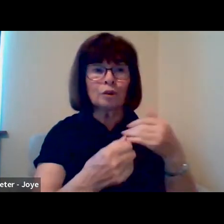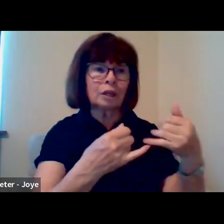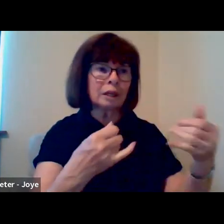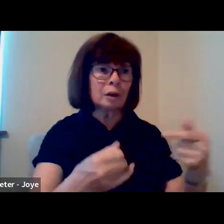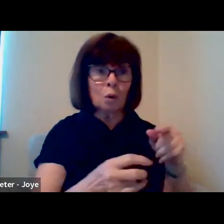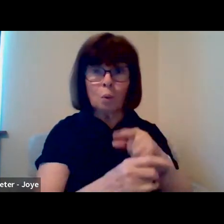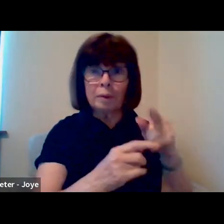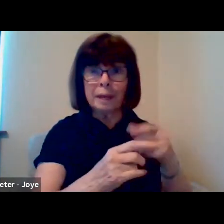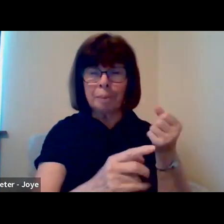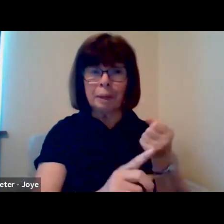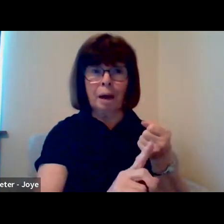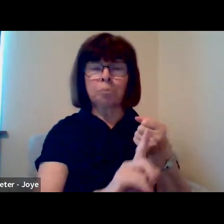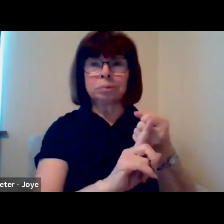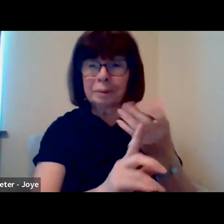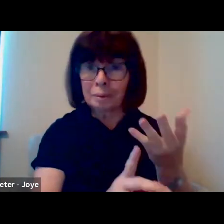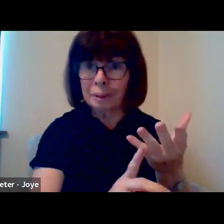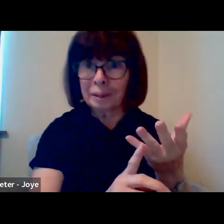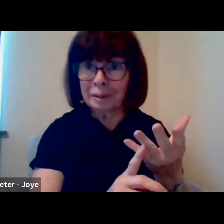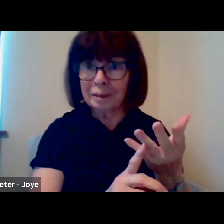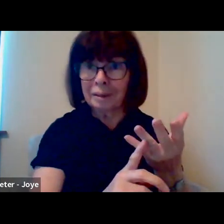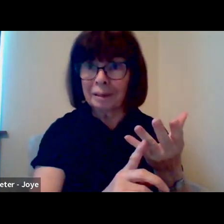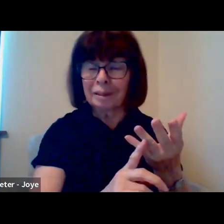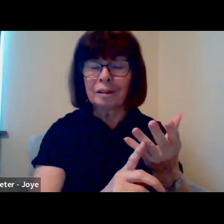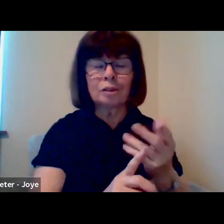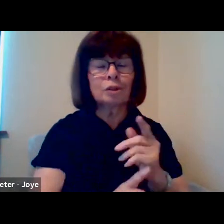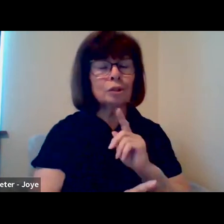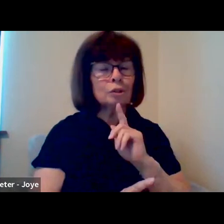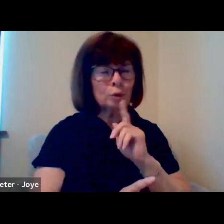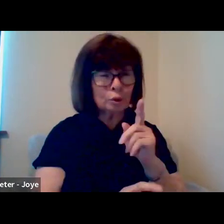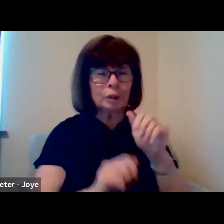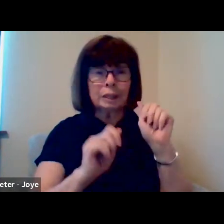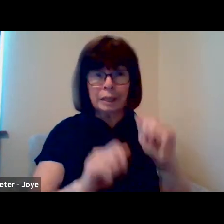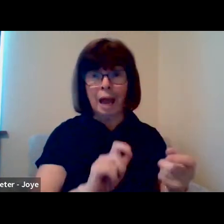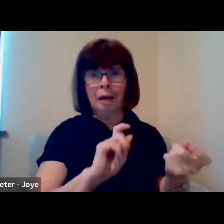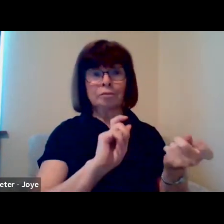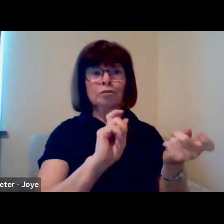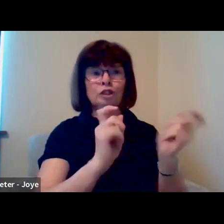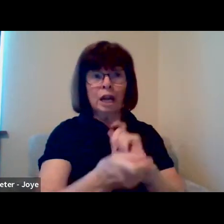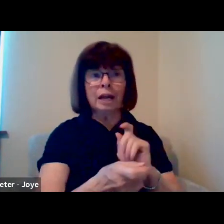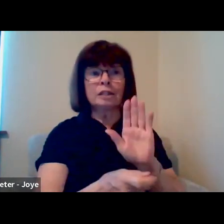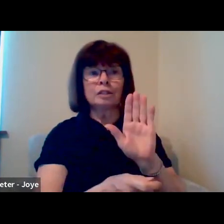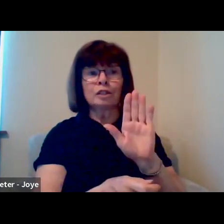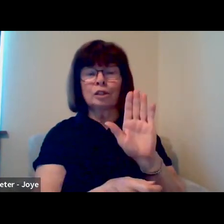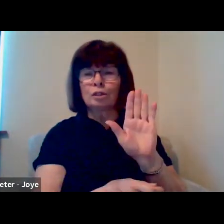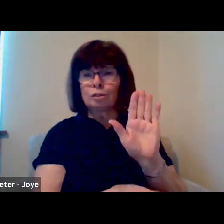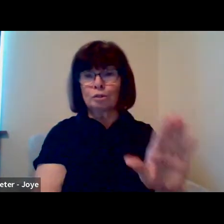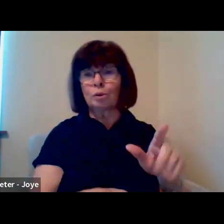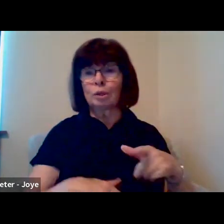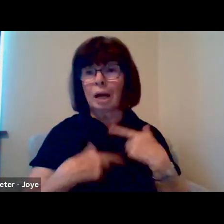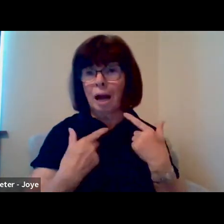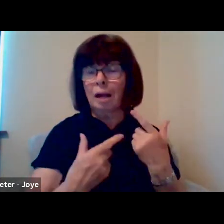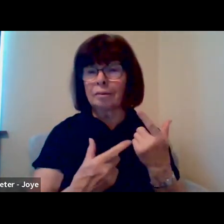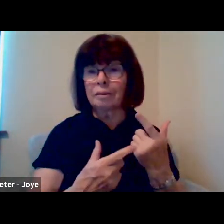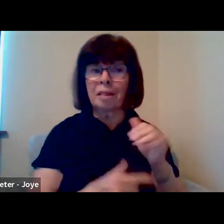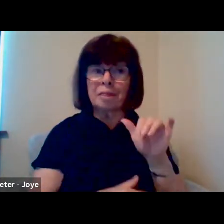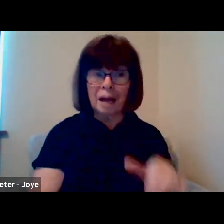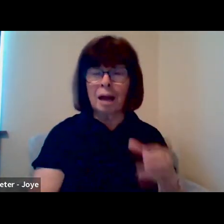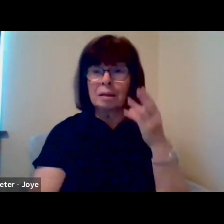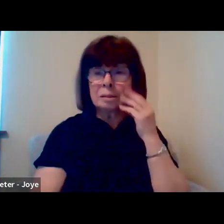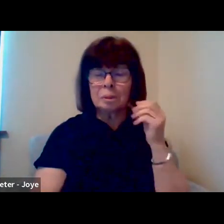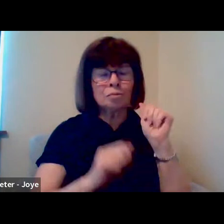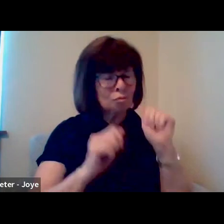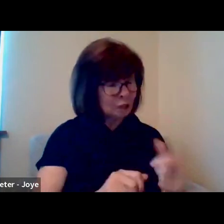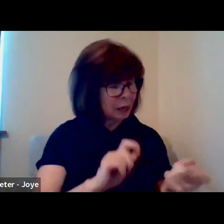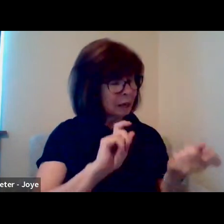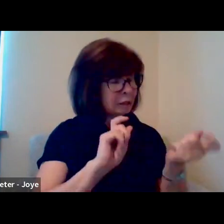impacted, because it is truly a life-altering experience. And I do believe that, you know, we